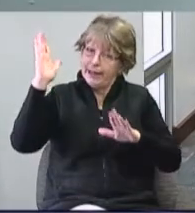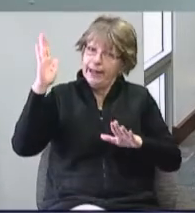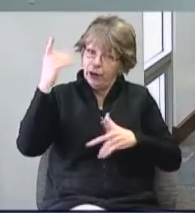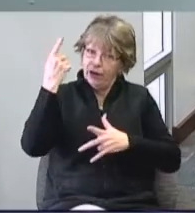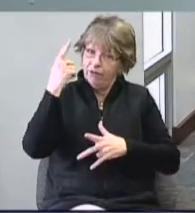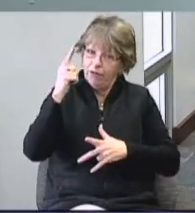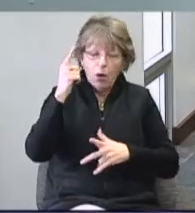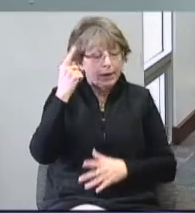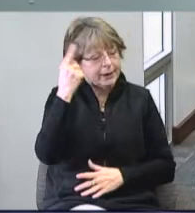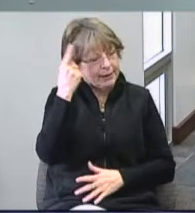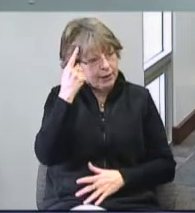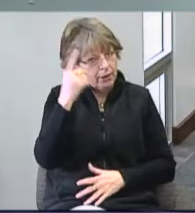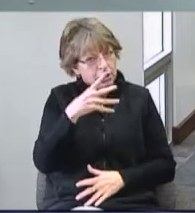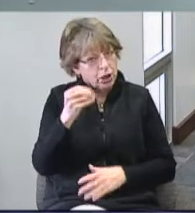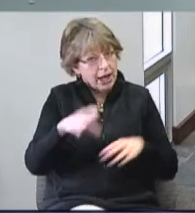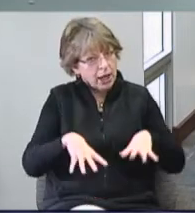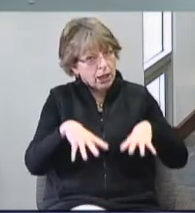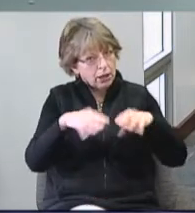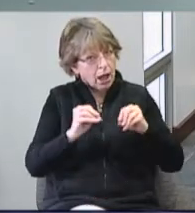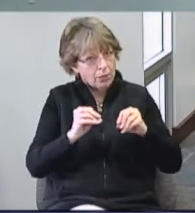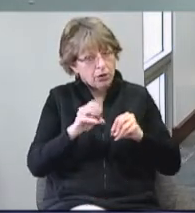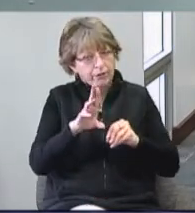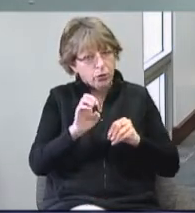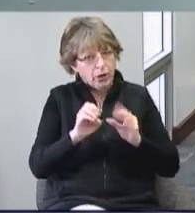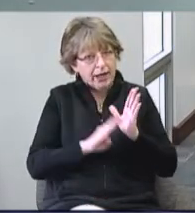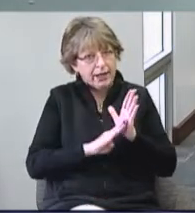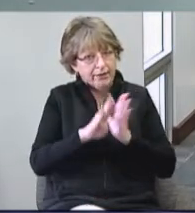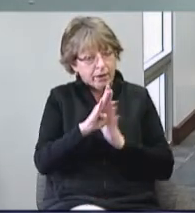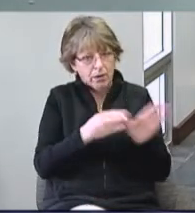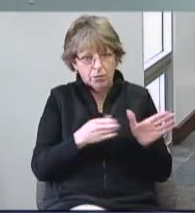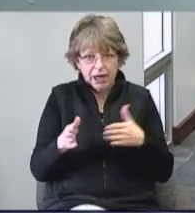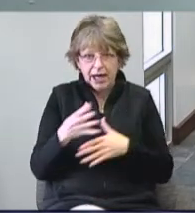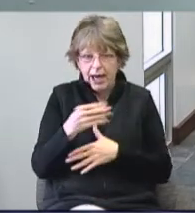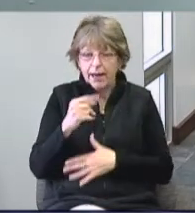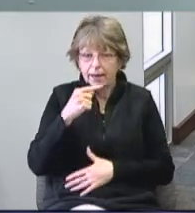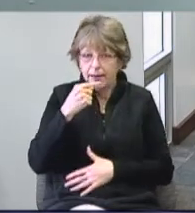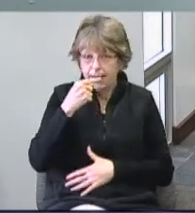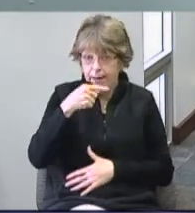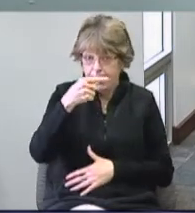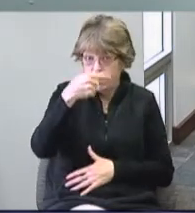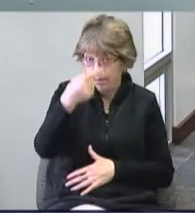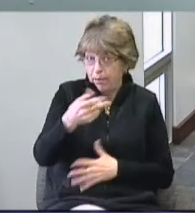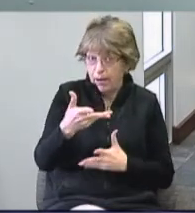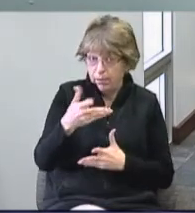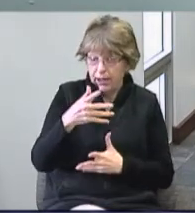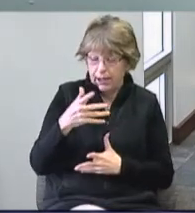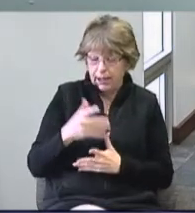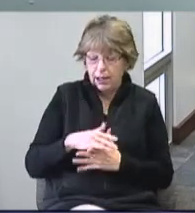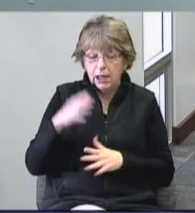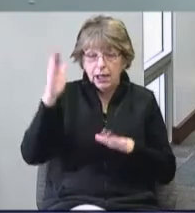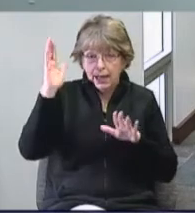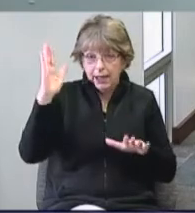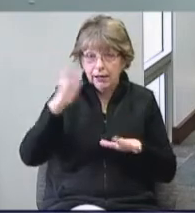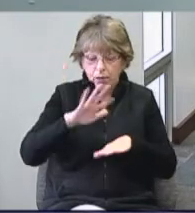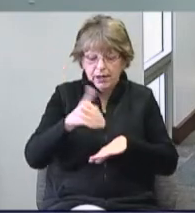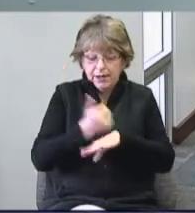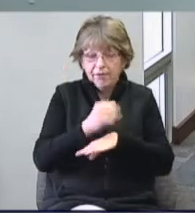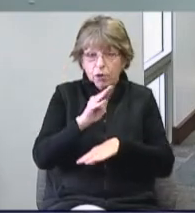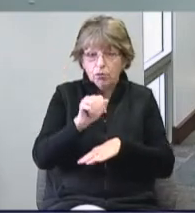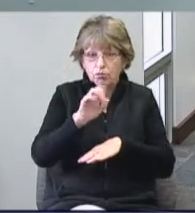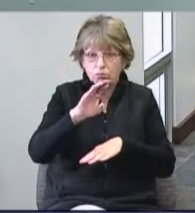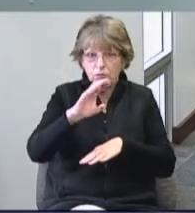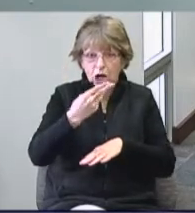and adoption of the redevelopment plan. And the public hearing, as per the resolution, will be set for March